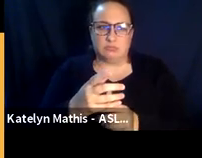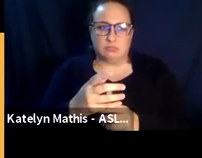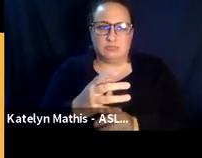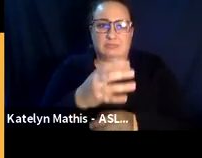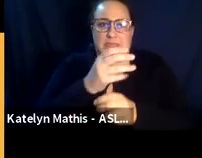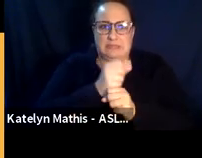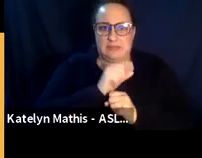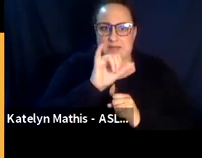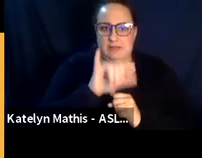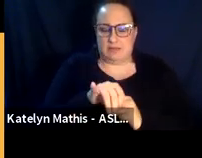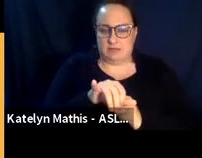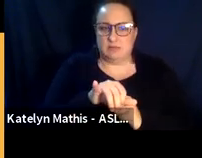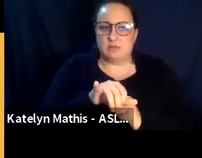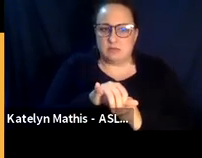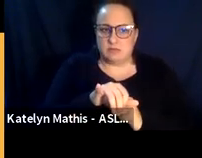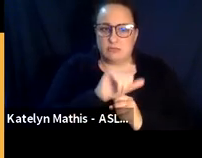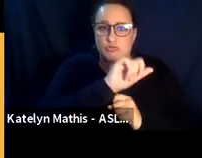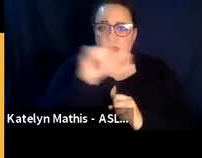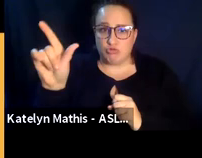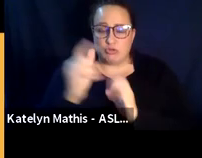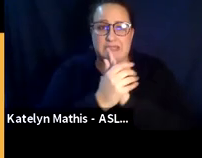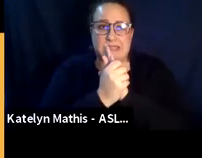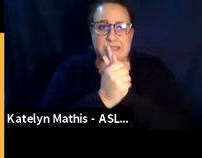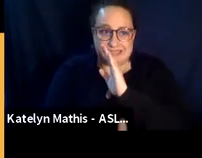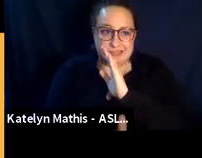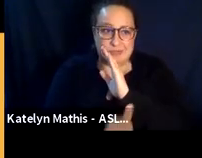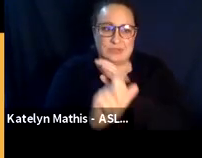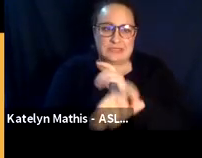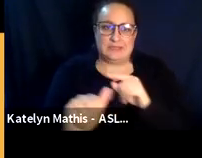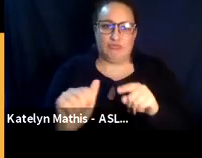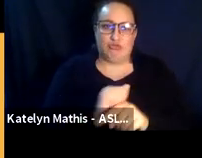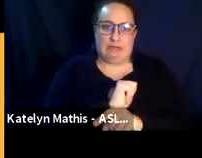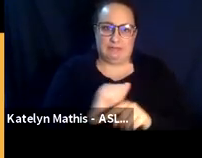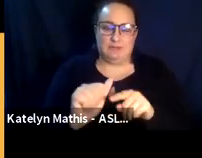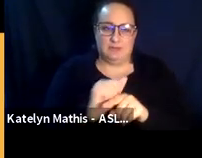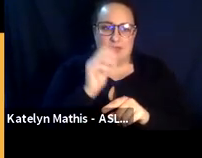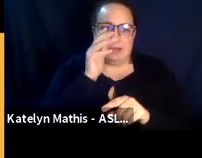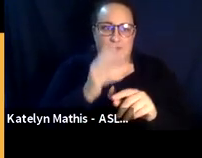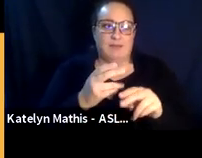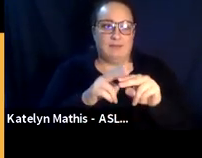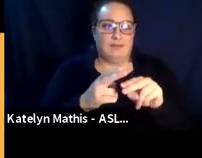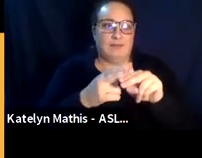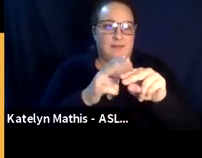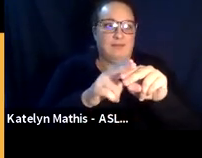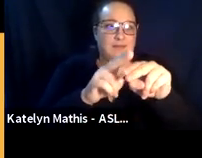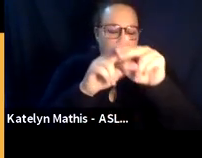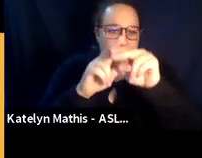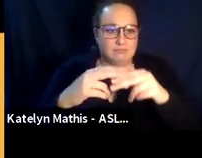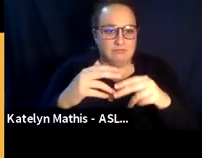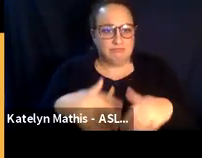skills also strengthen with practice. And during day 2 of this